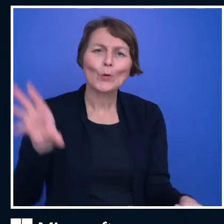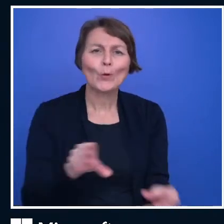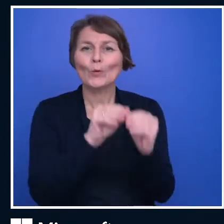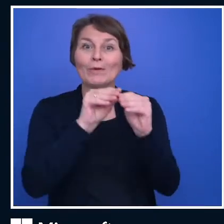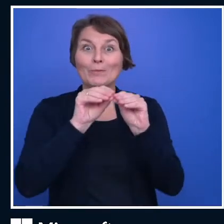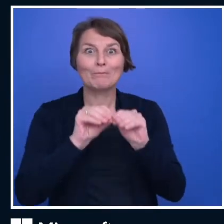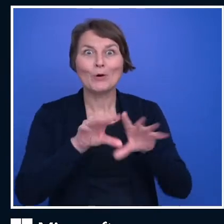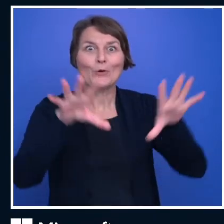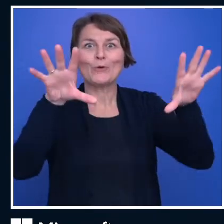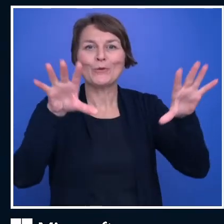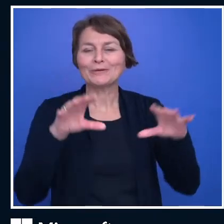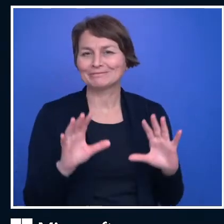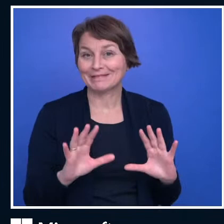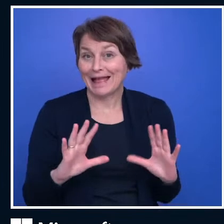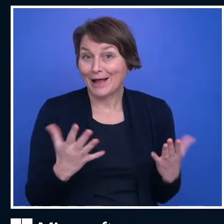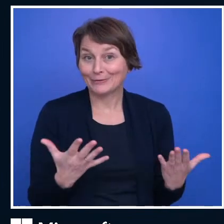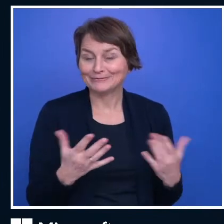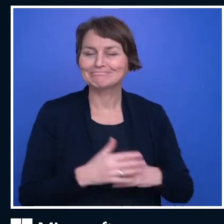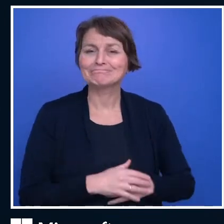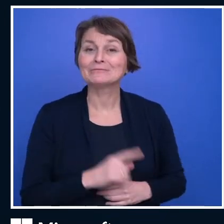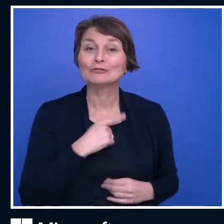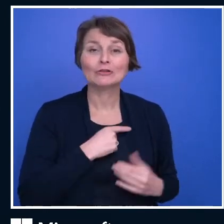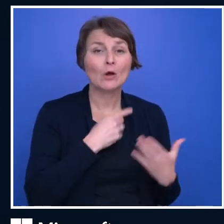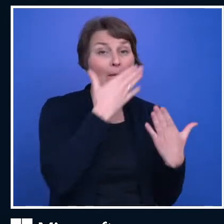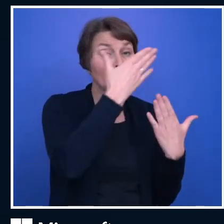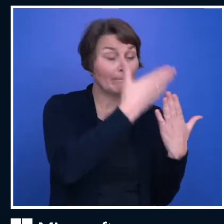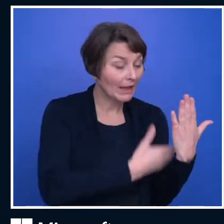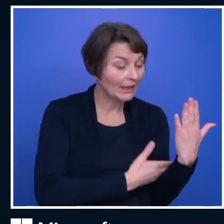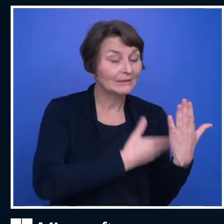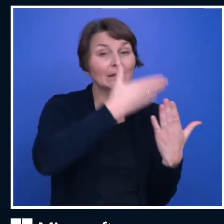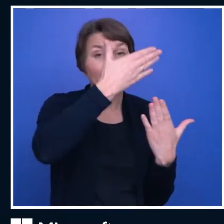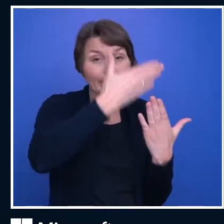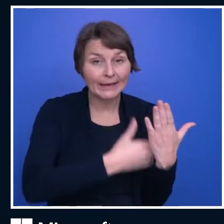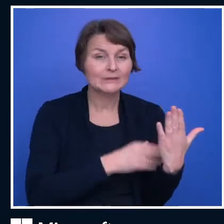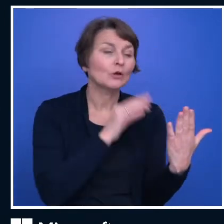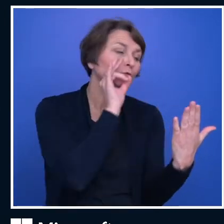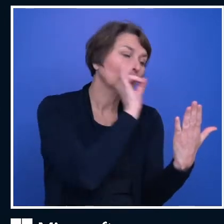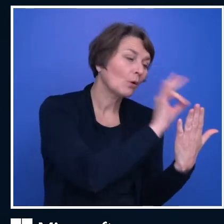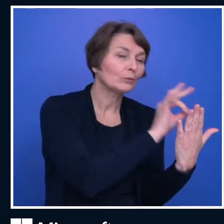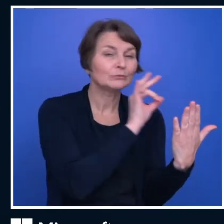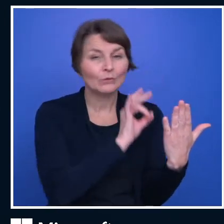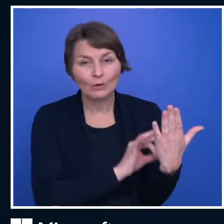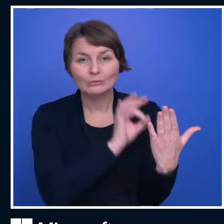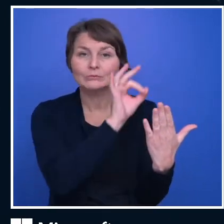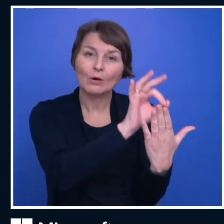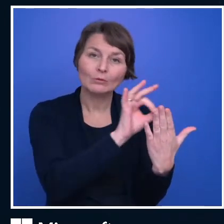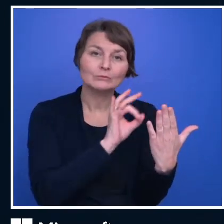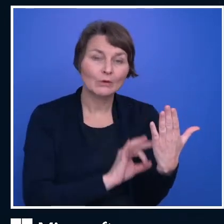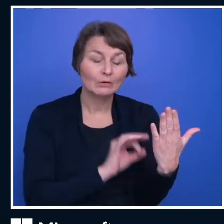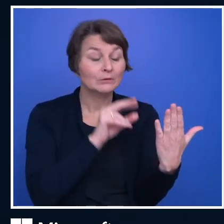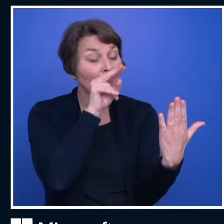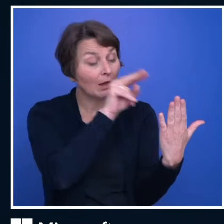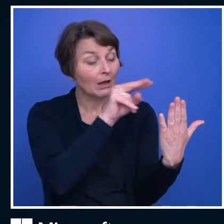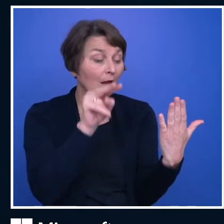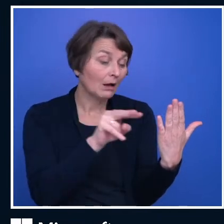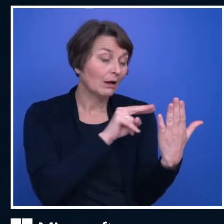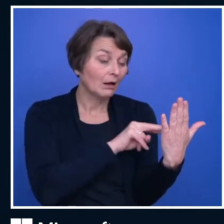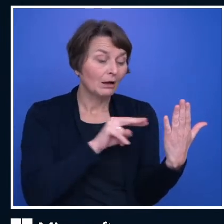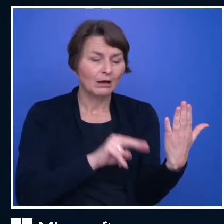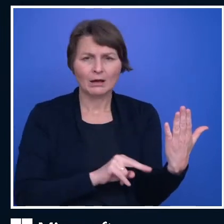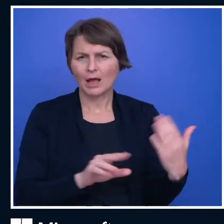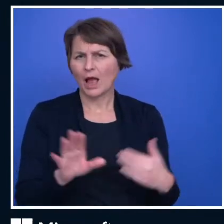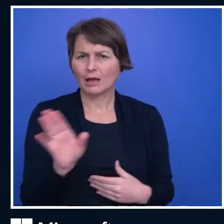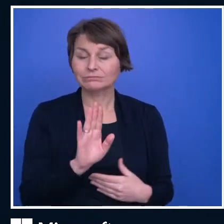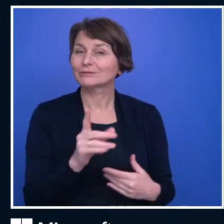it, you don't have to go through every single point of your notes, and you could just you could just take the important lines and